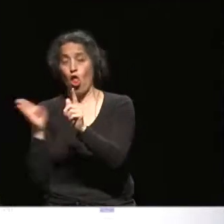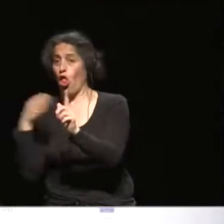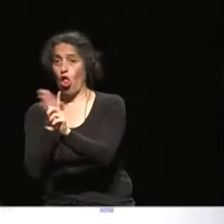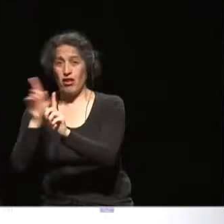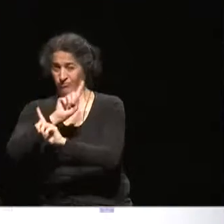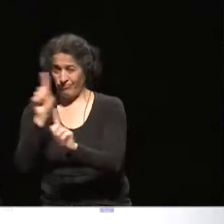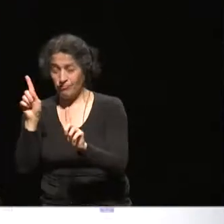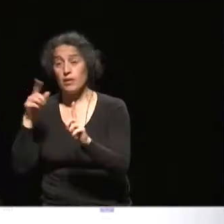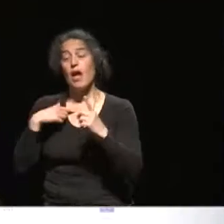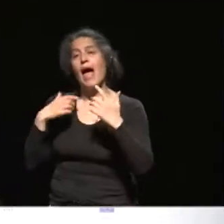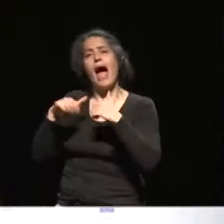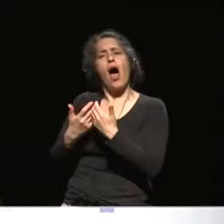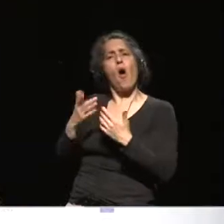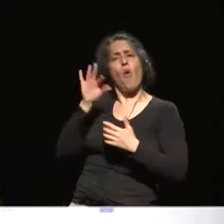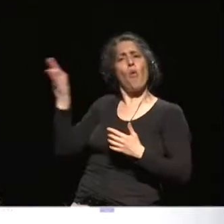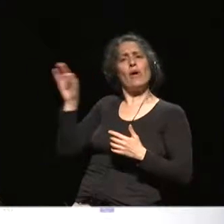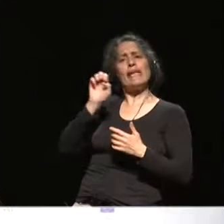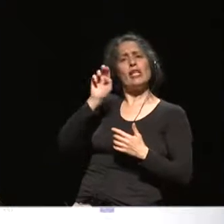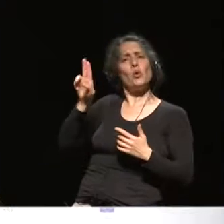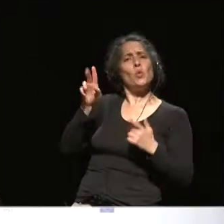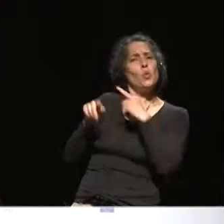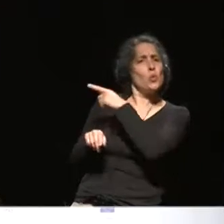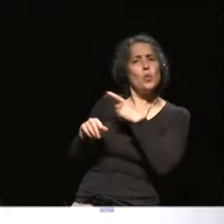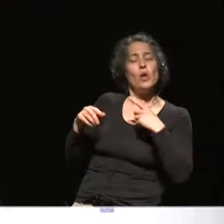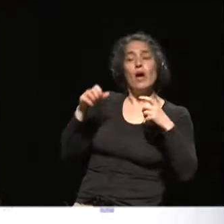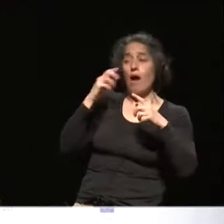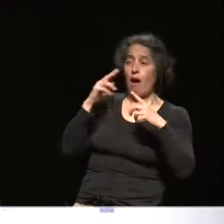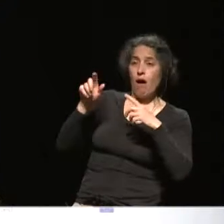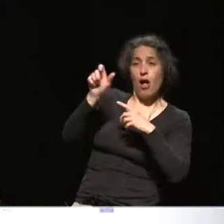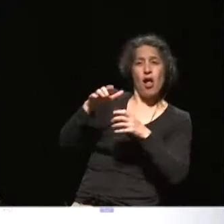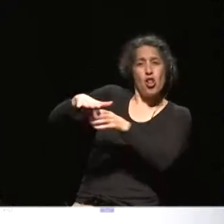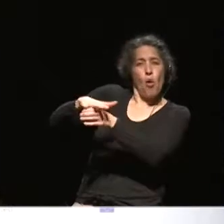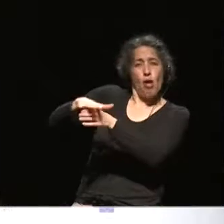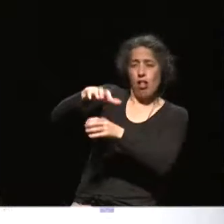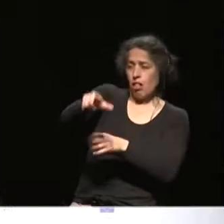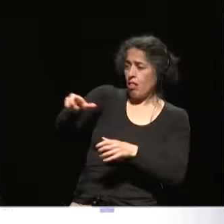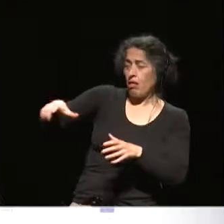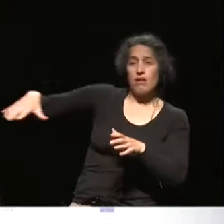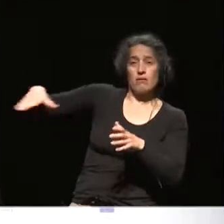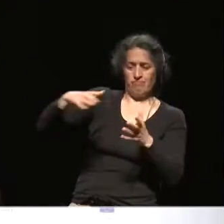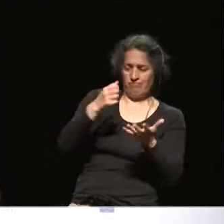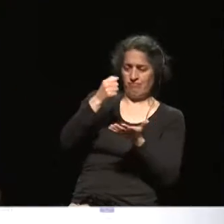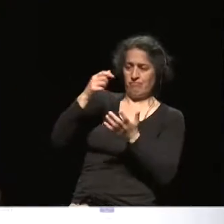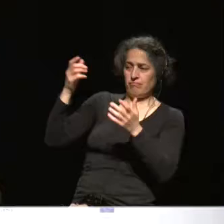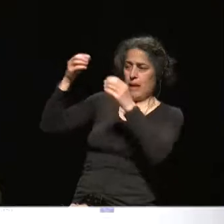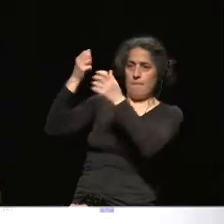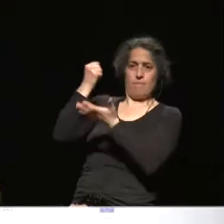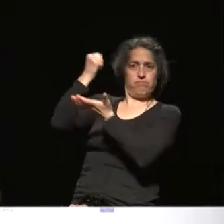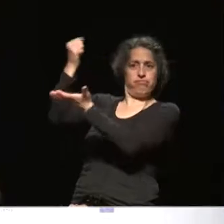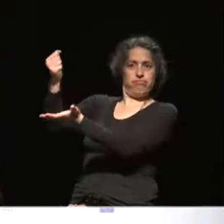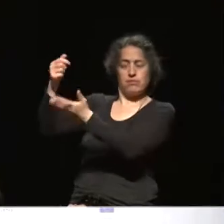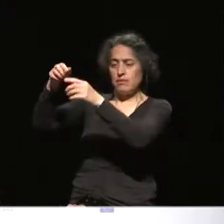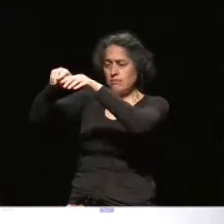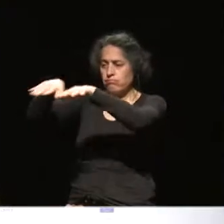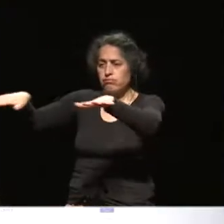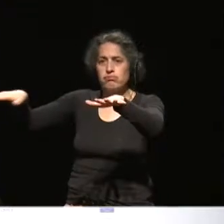that budget support is always attached to local accountability processes where civil society has a role? Thank you. Thank you